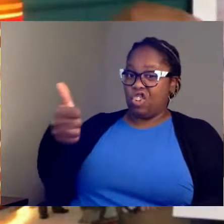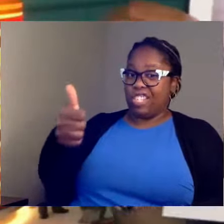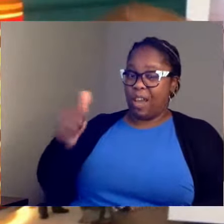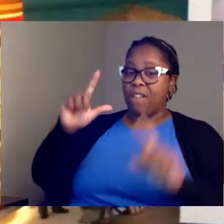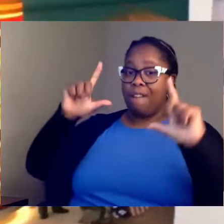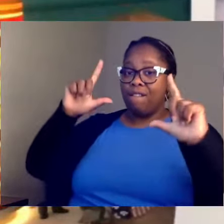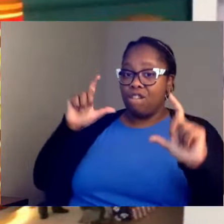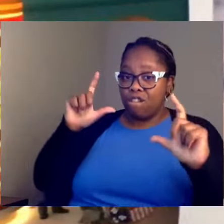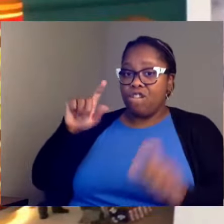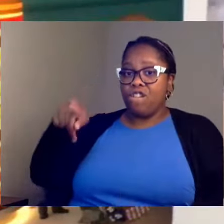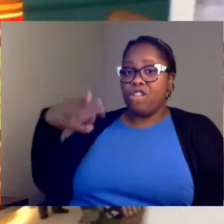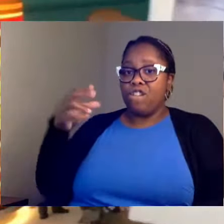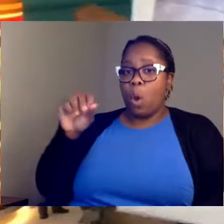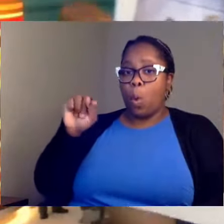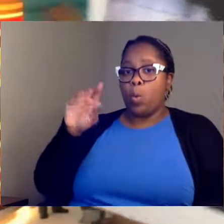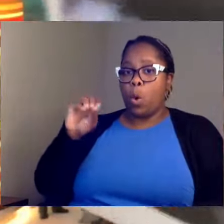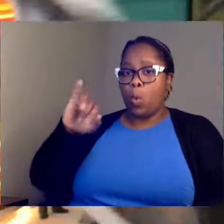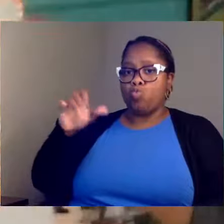a simple picture.